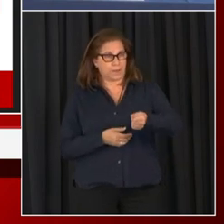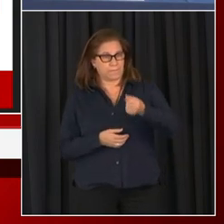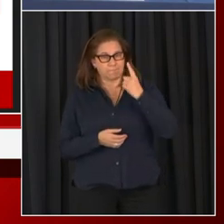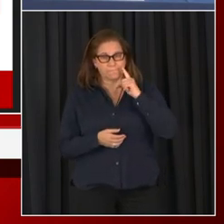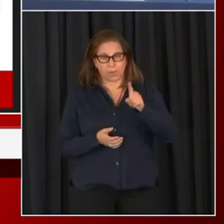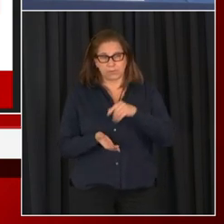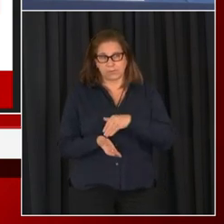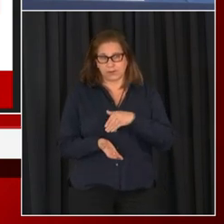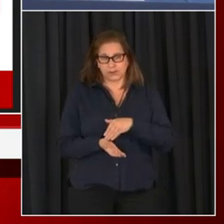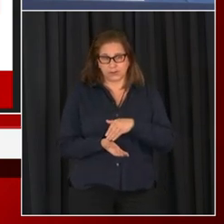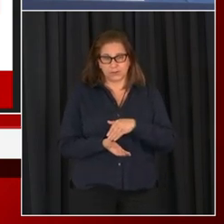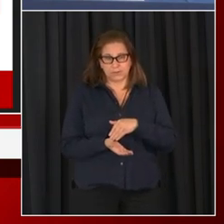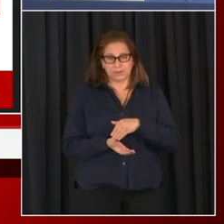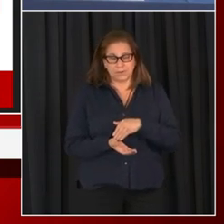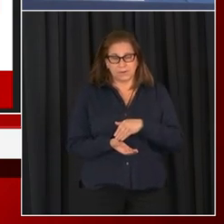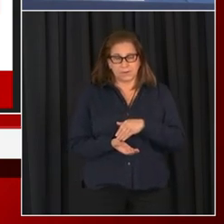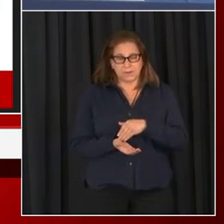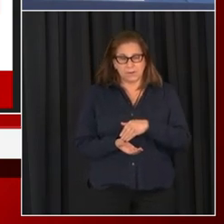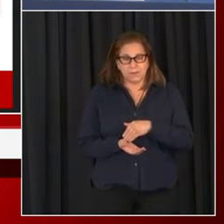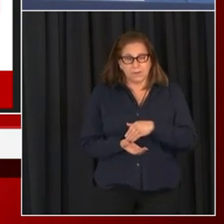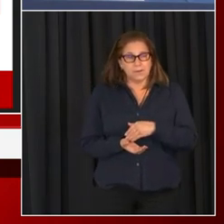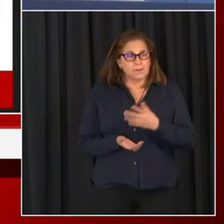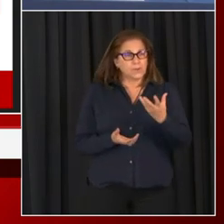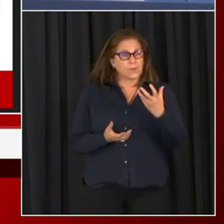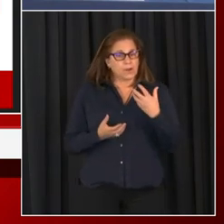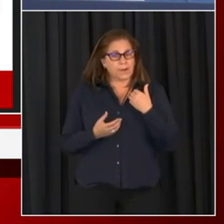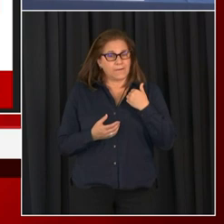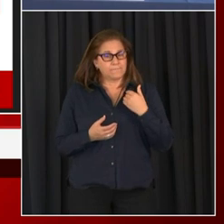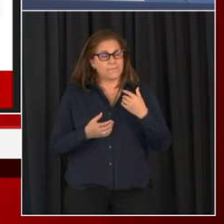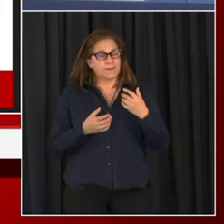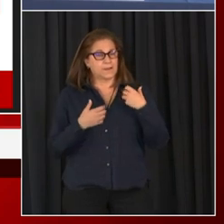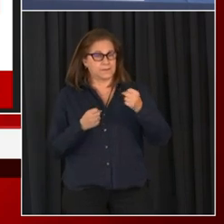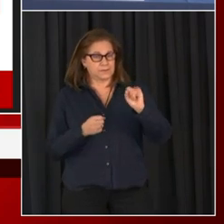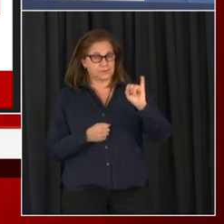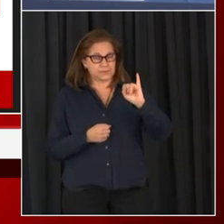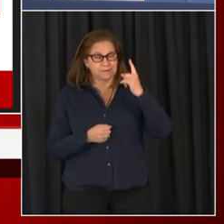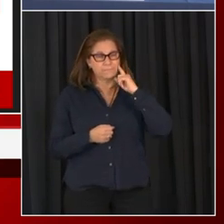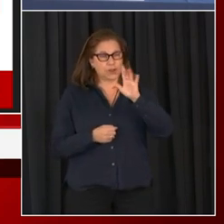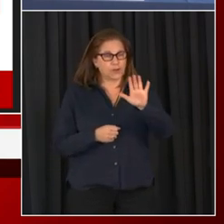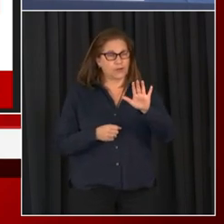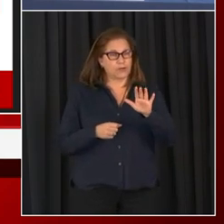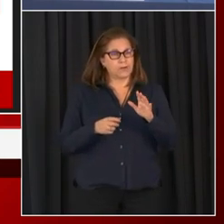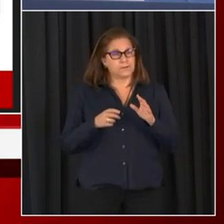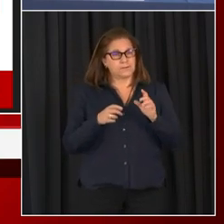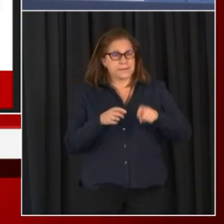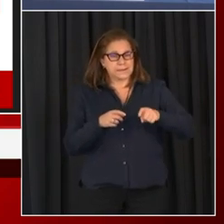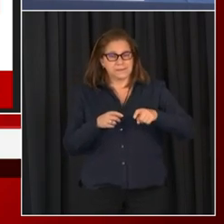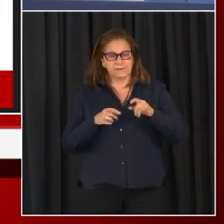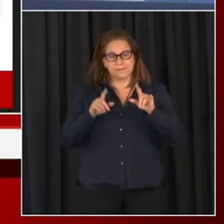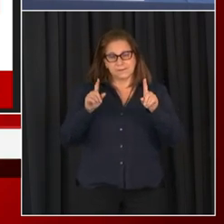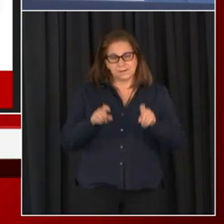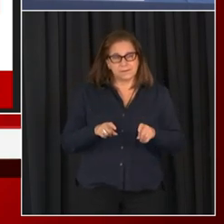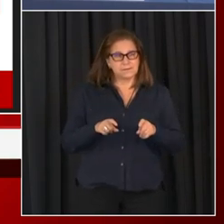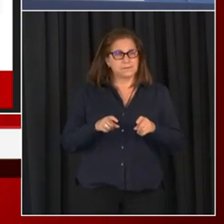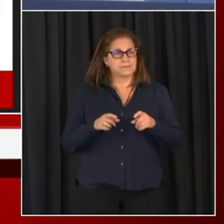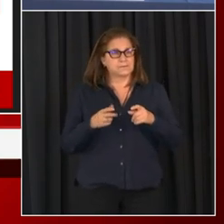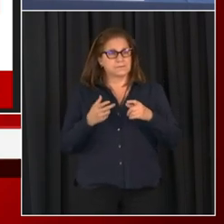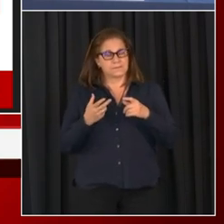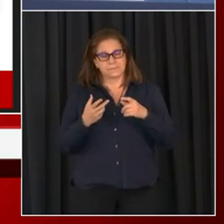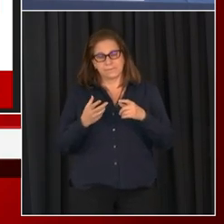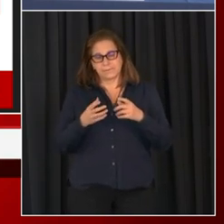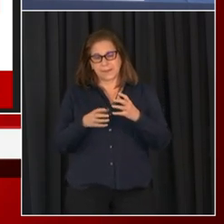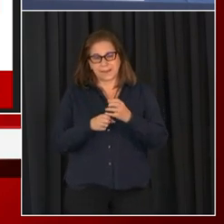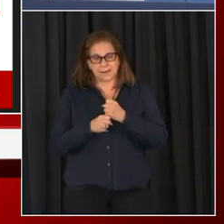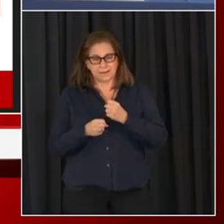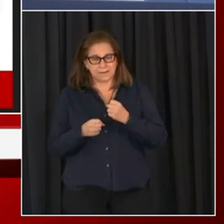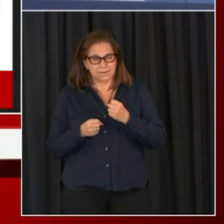testing, diagnosis, and treatment of COVID-19, The great news is that all of our DC